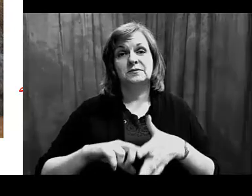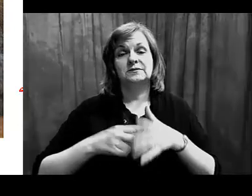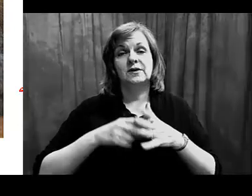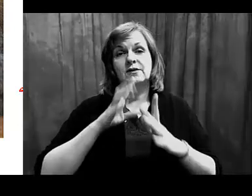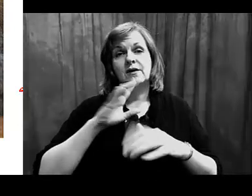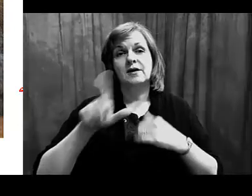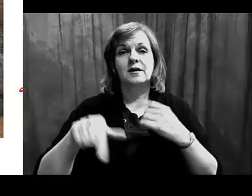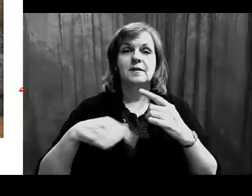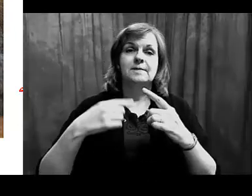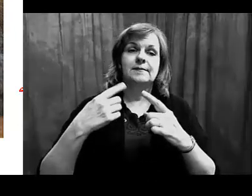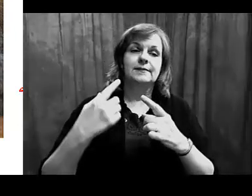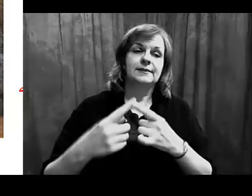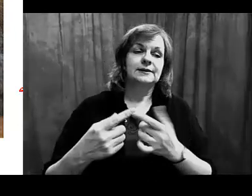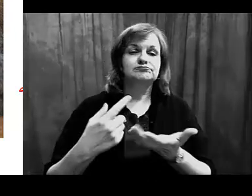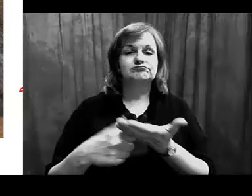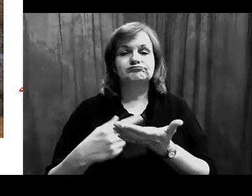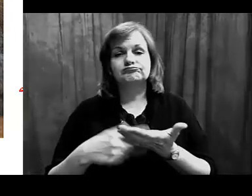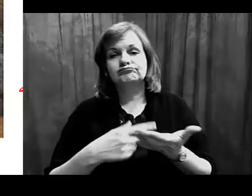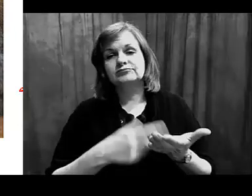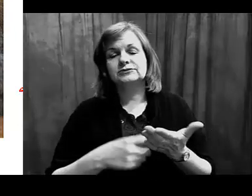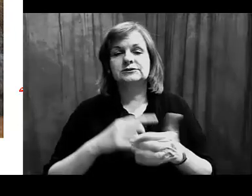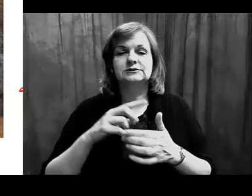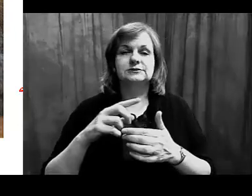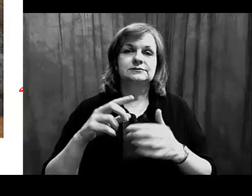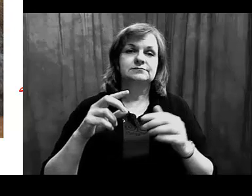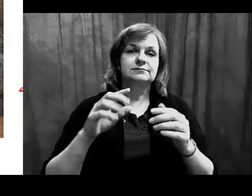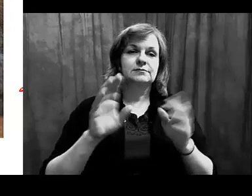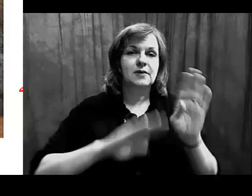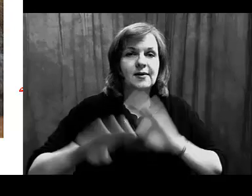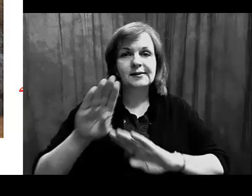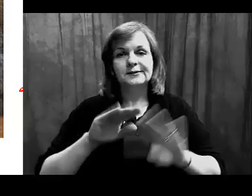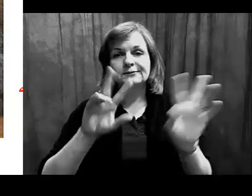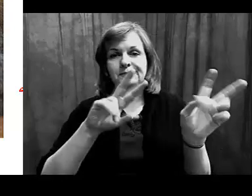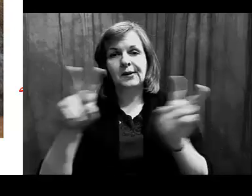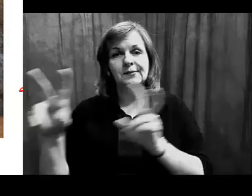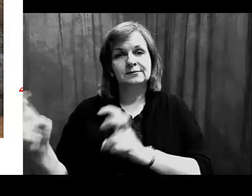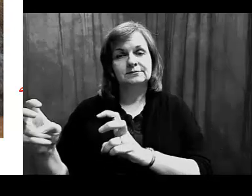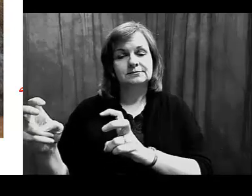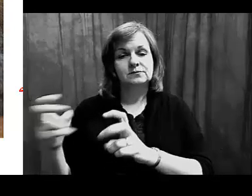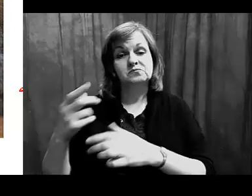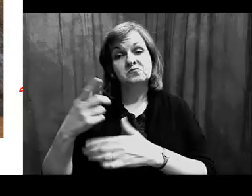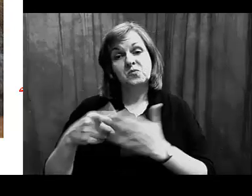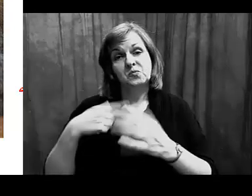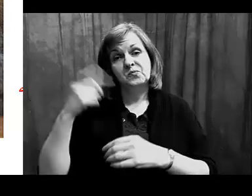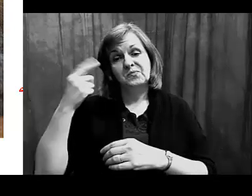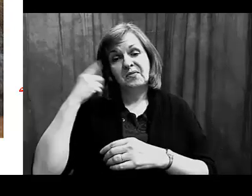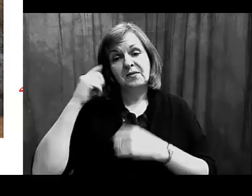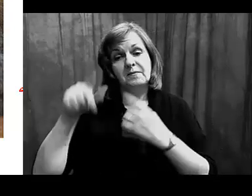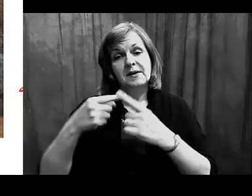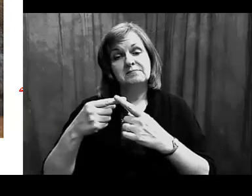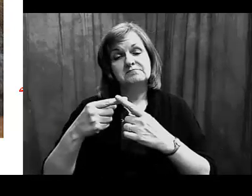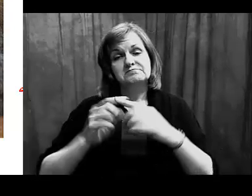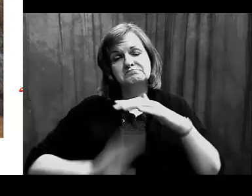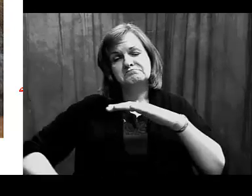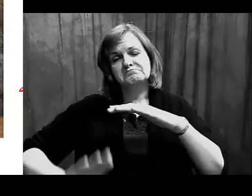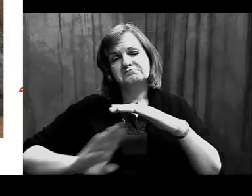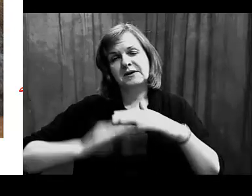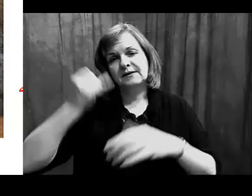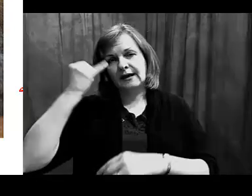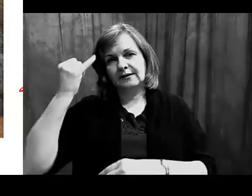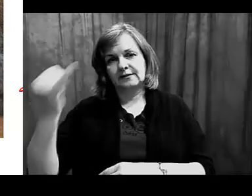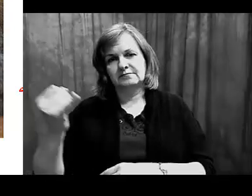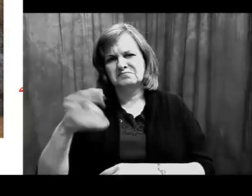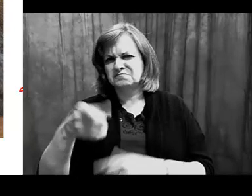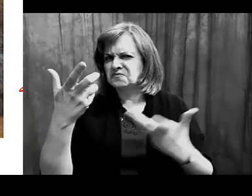Before we get into large discussions in this course regarding biology, what we have to think about are some of the